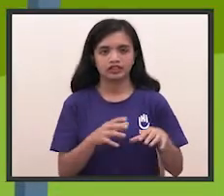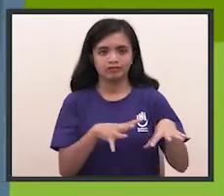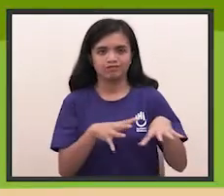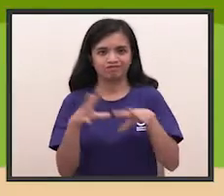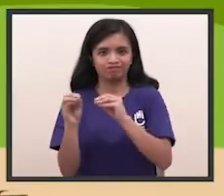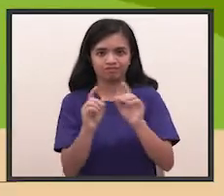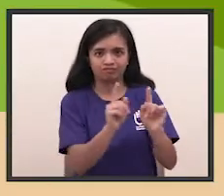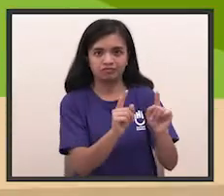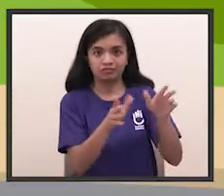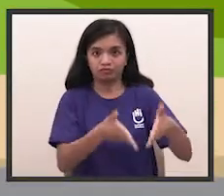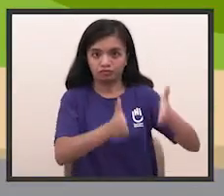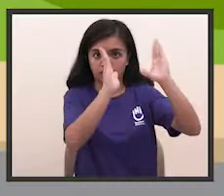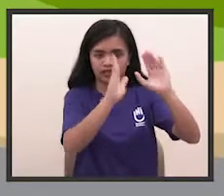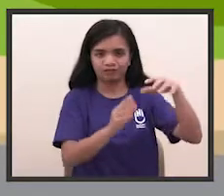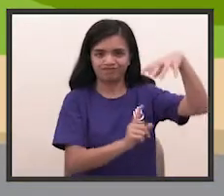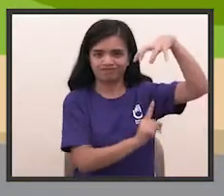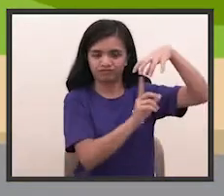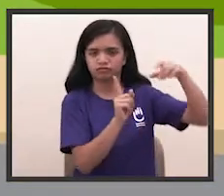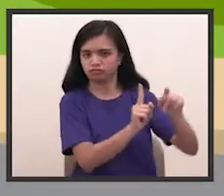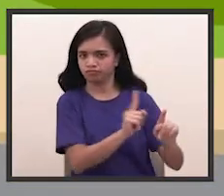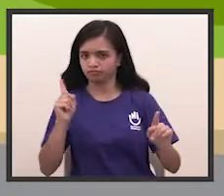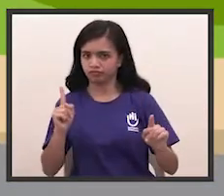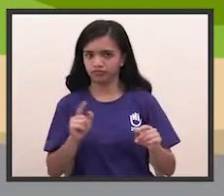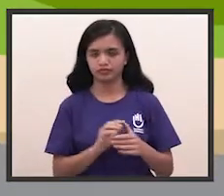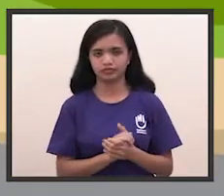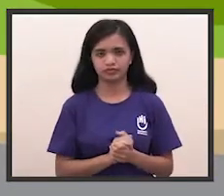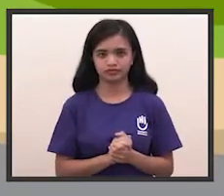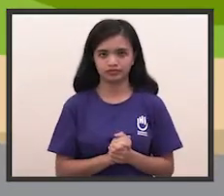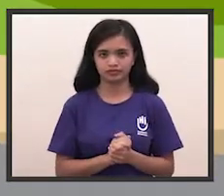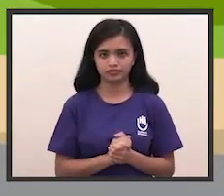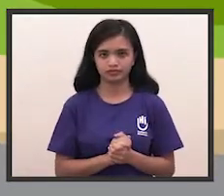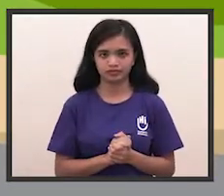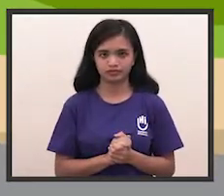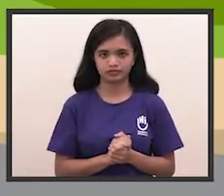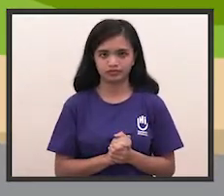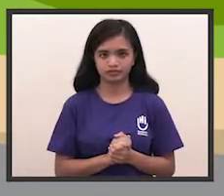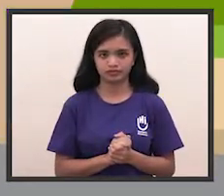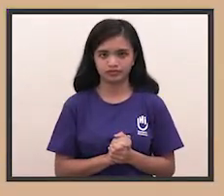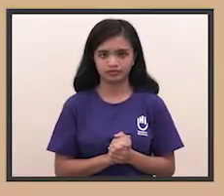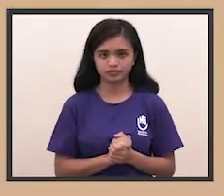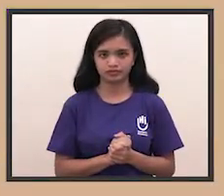Move away from a building or a post.